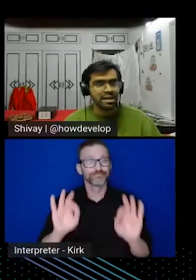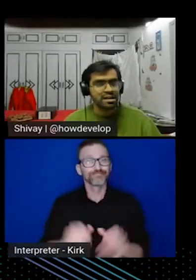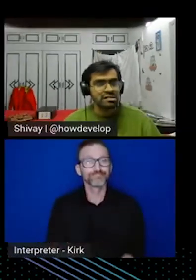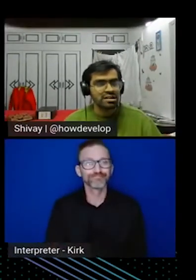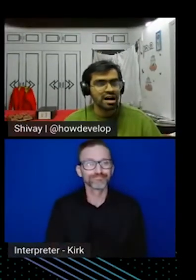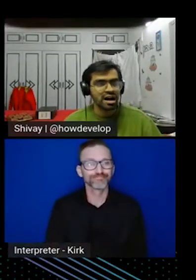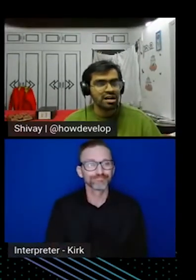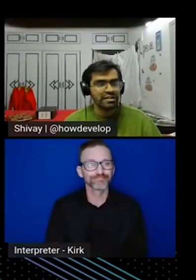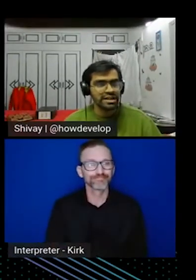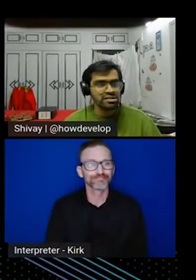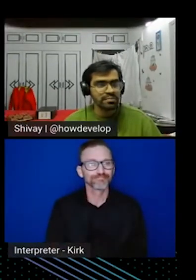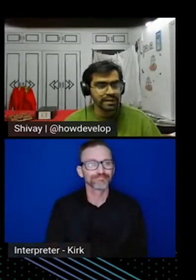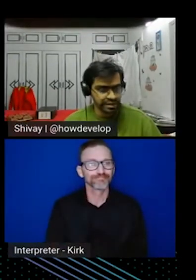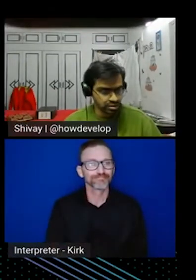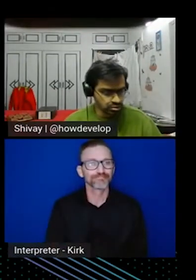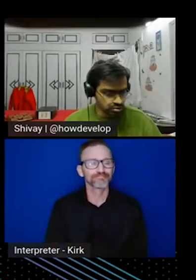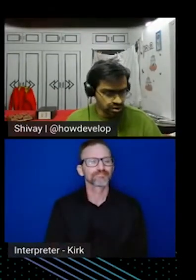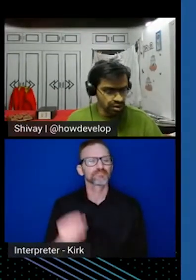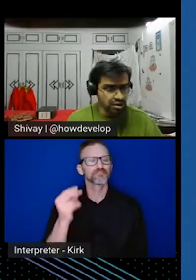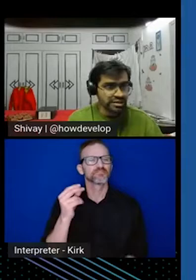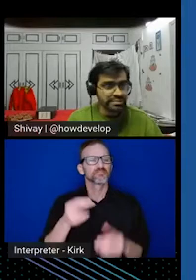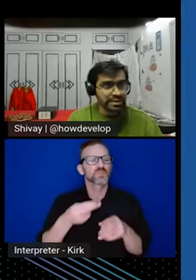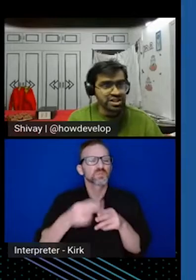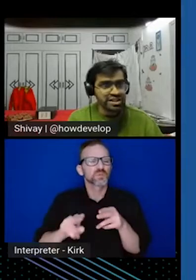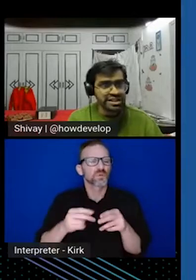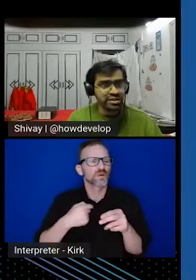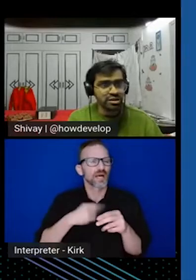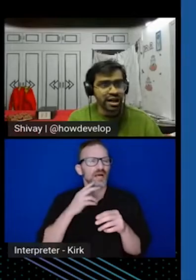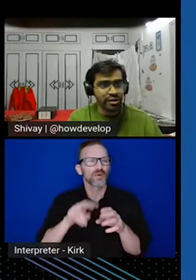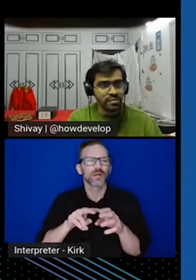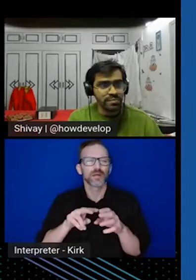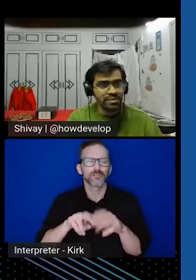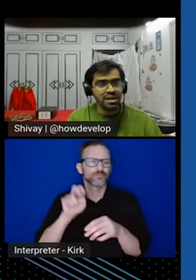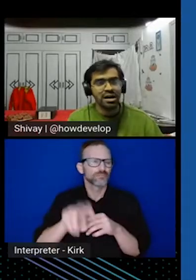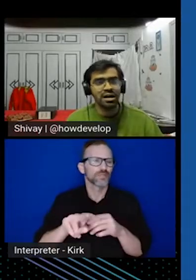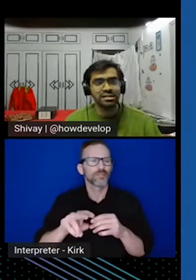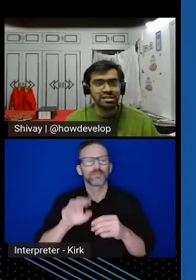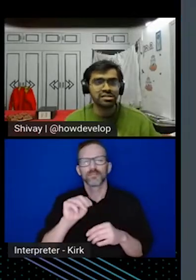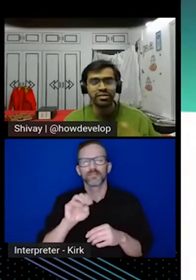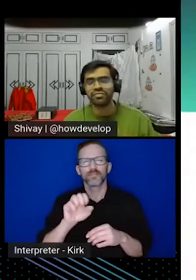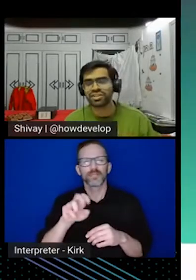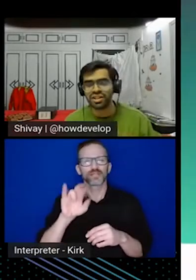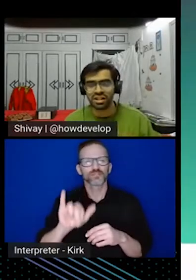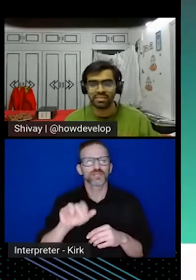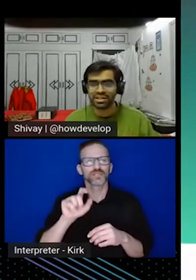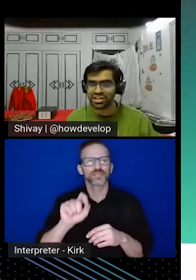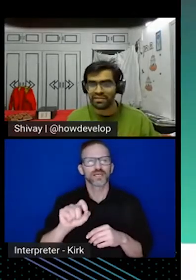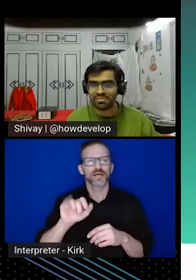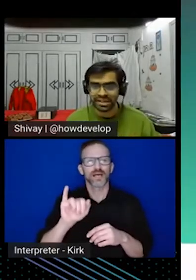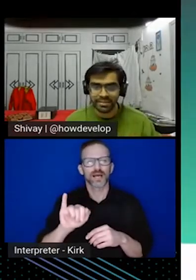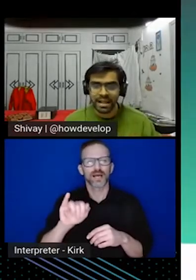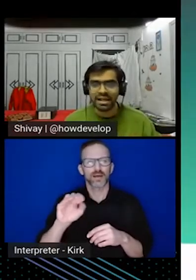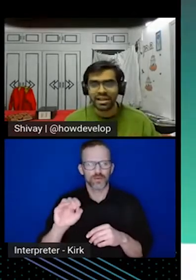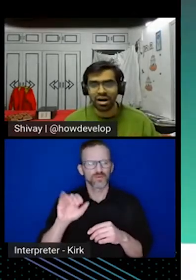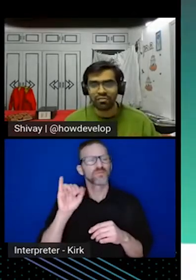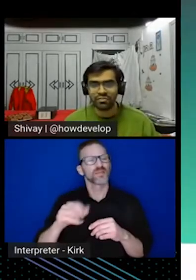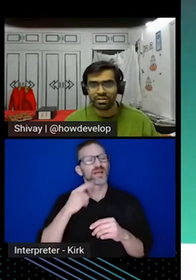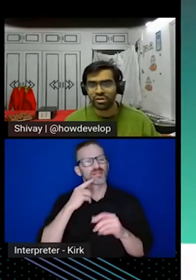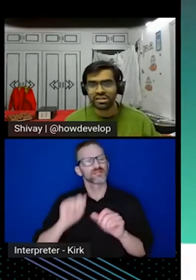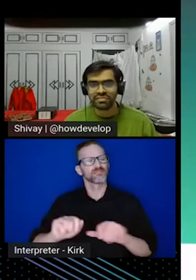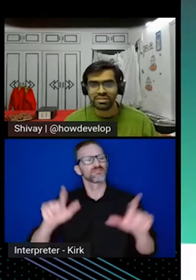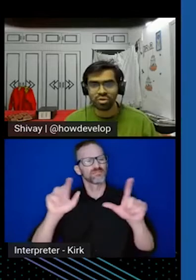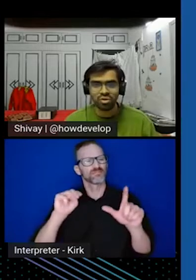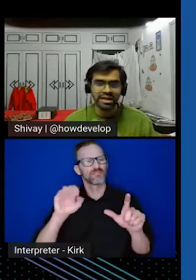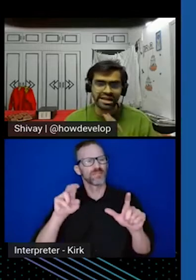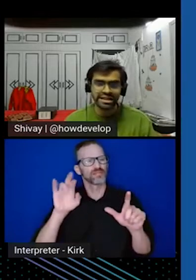All right. So I'll quickly jump into the meshery.io. This is the official Meshery website. Now, what